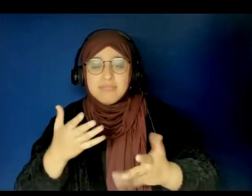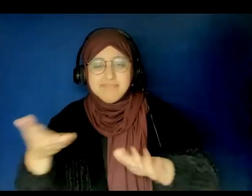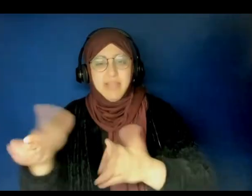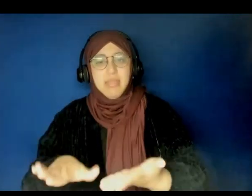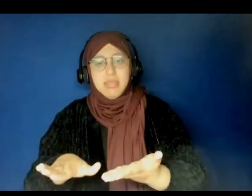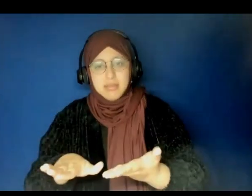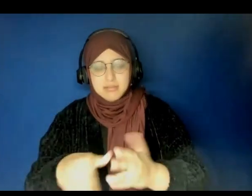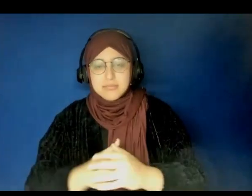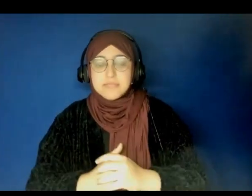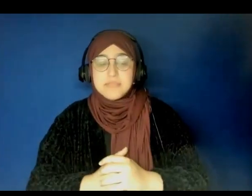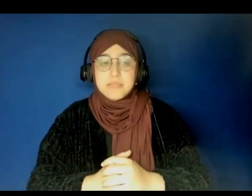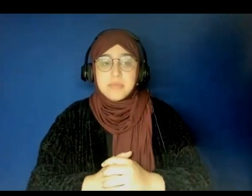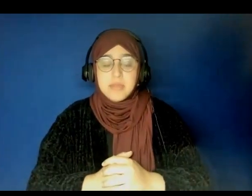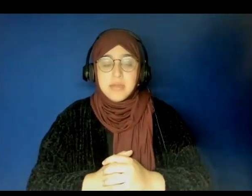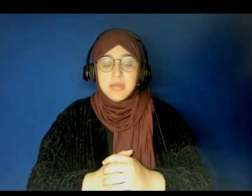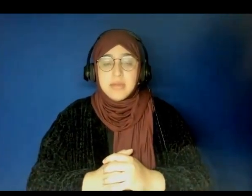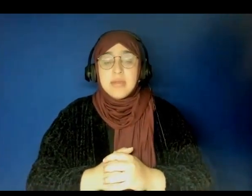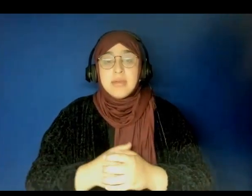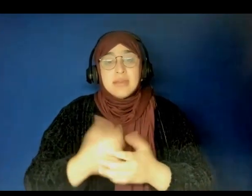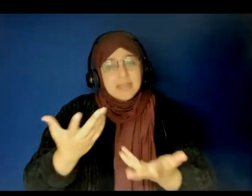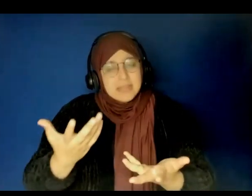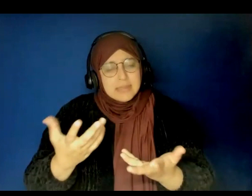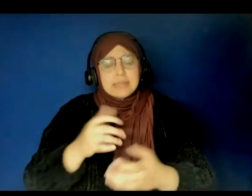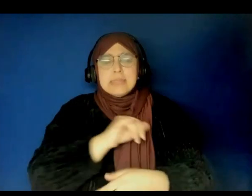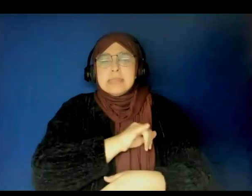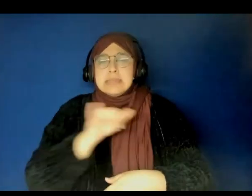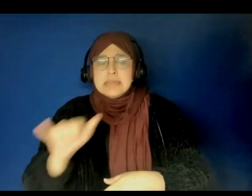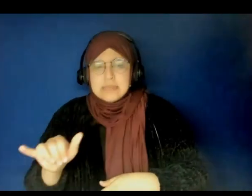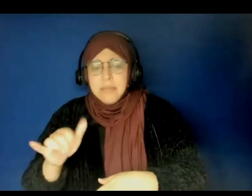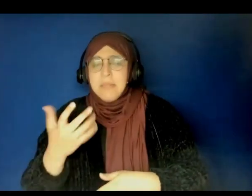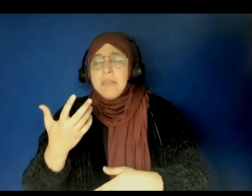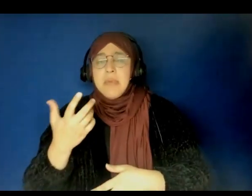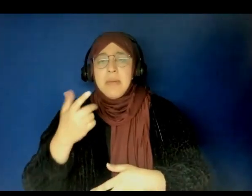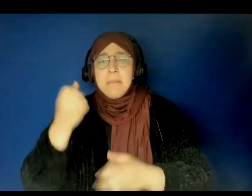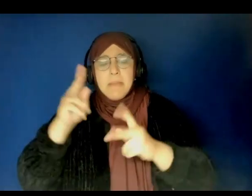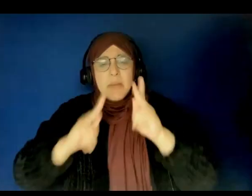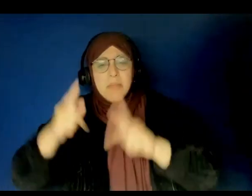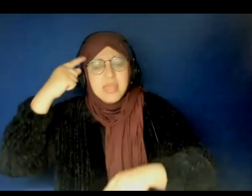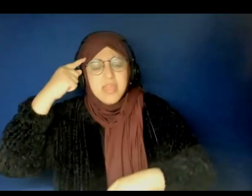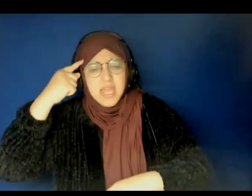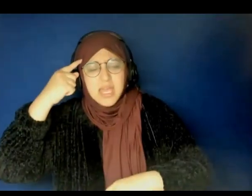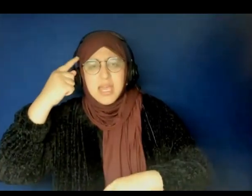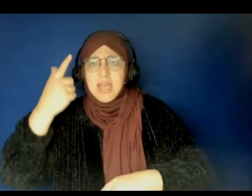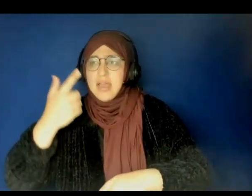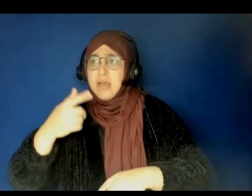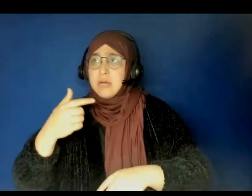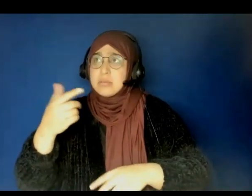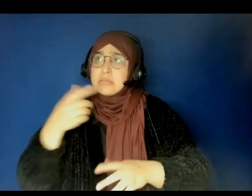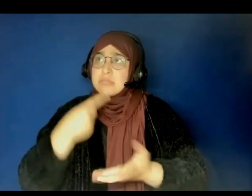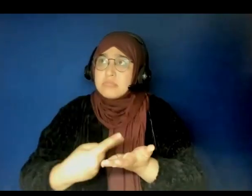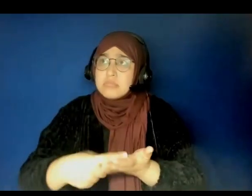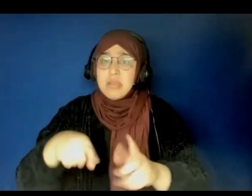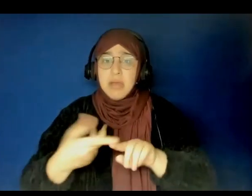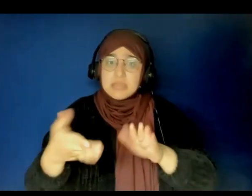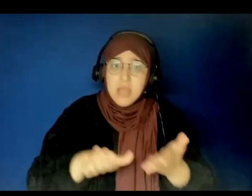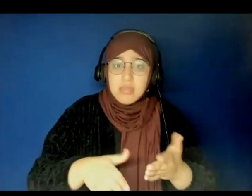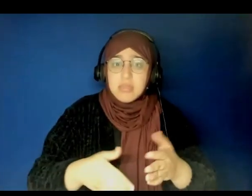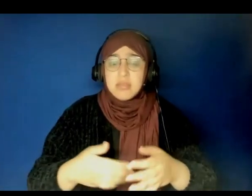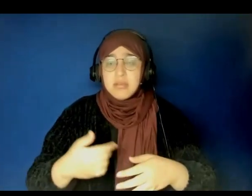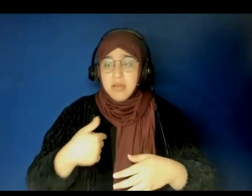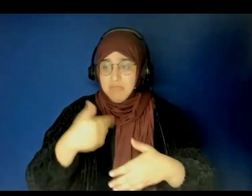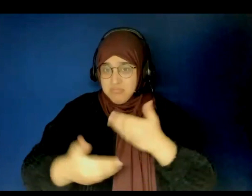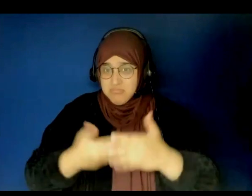Paradoxically, many people think that by talking about the topics of death and dying and preparation for that we